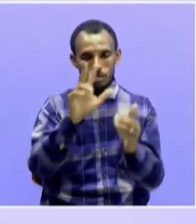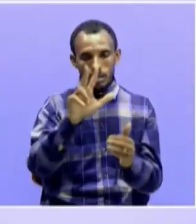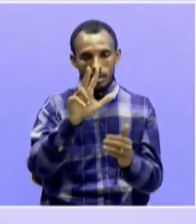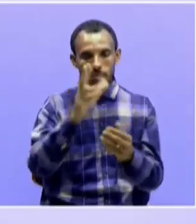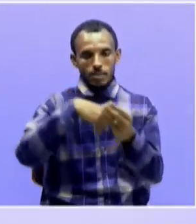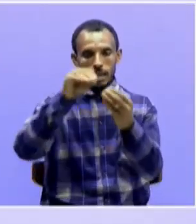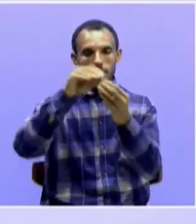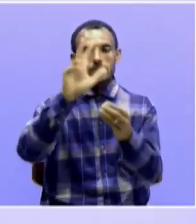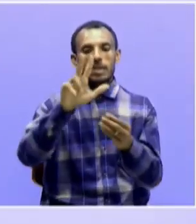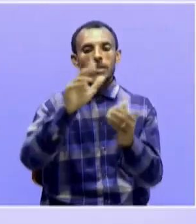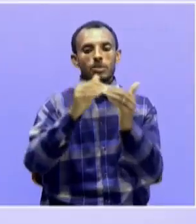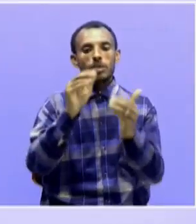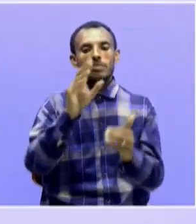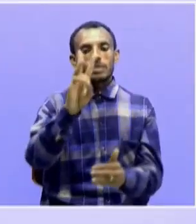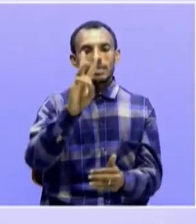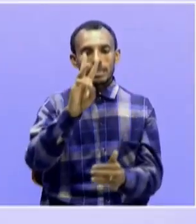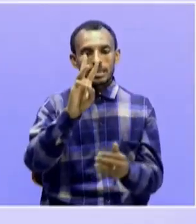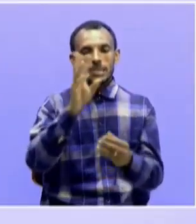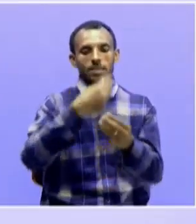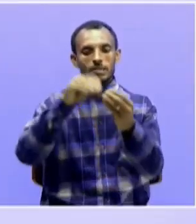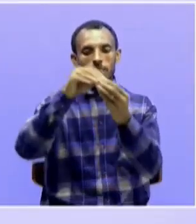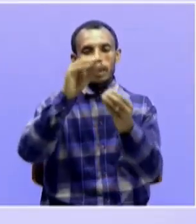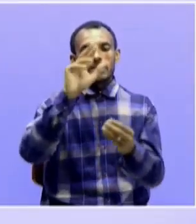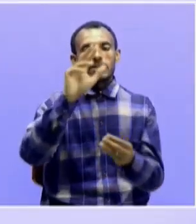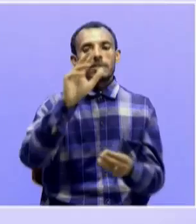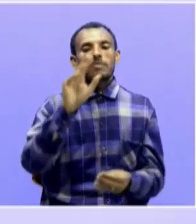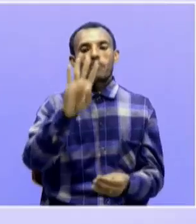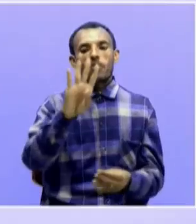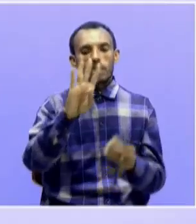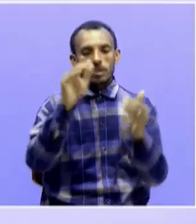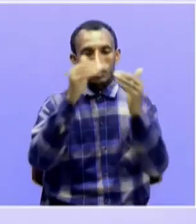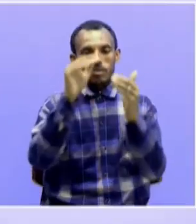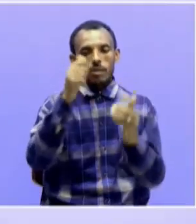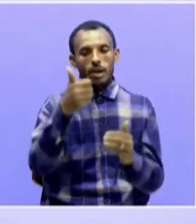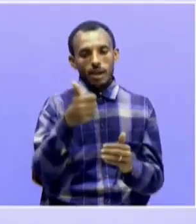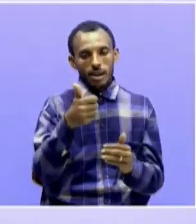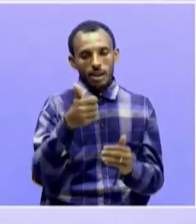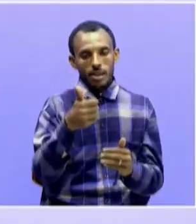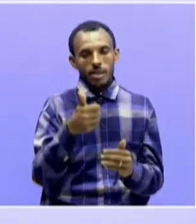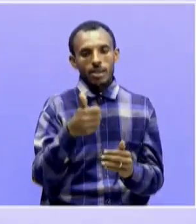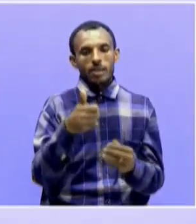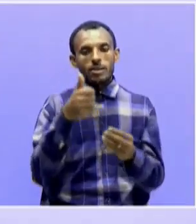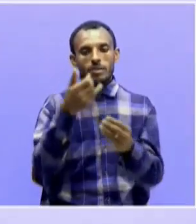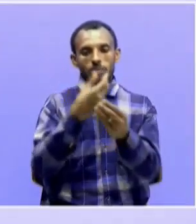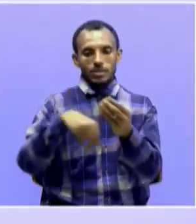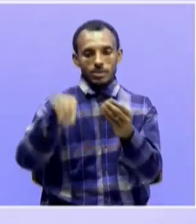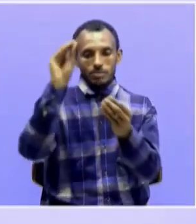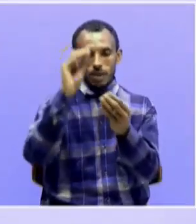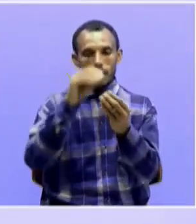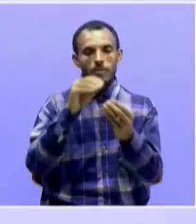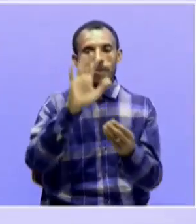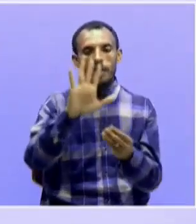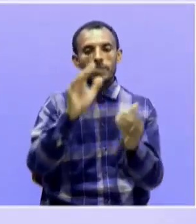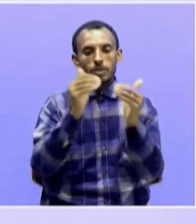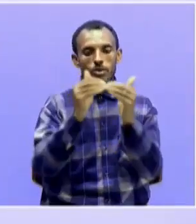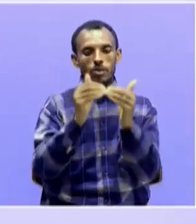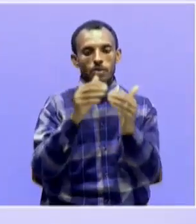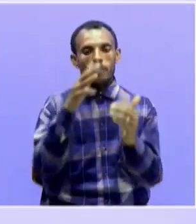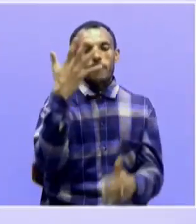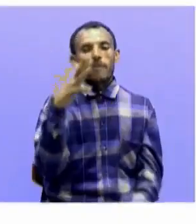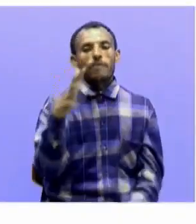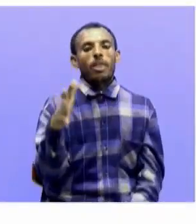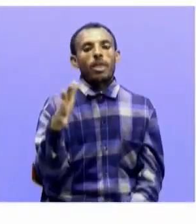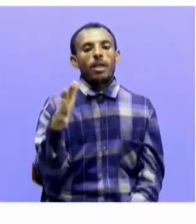3 plus 3 is 6. 6 plus 4, it is 10. 10 plus 5 is